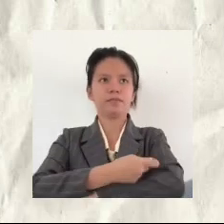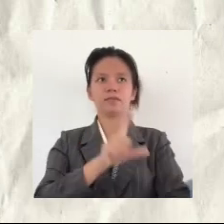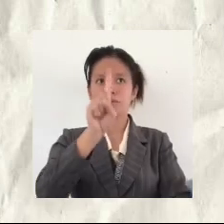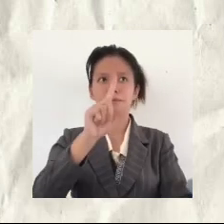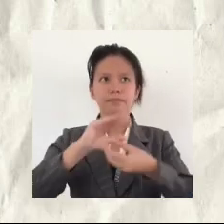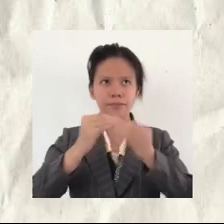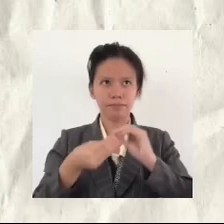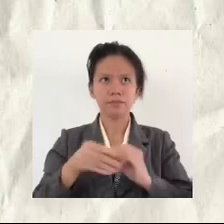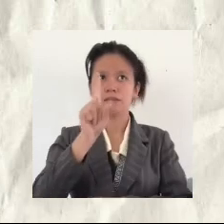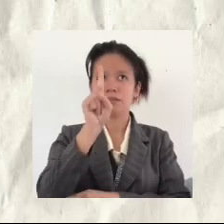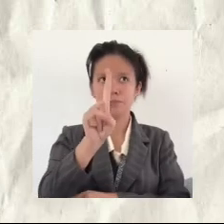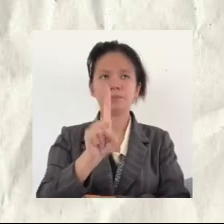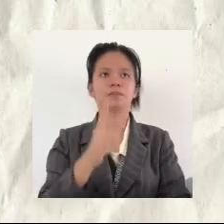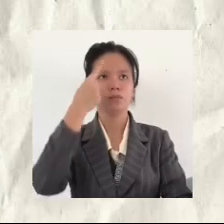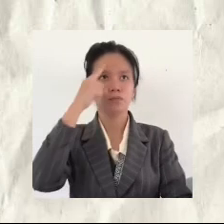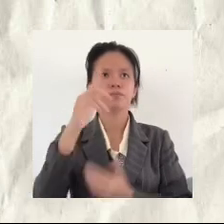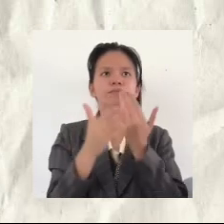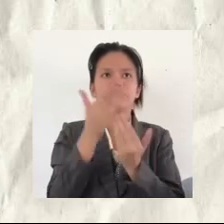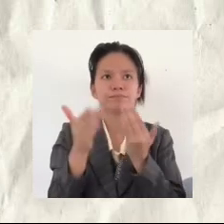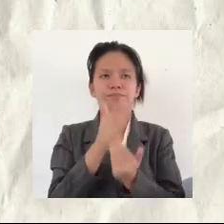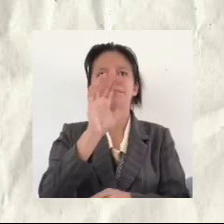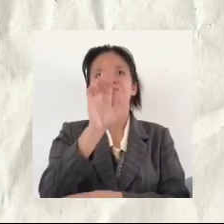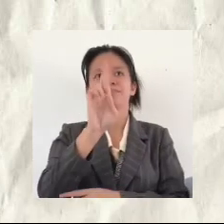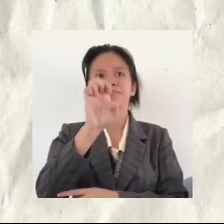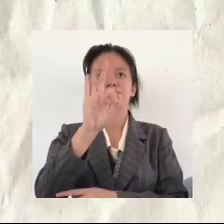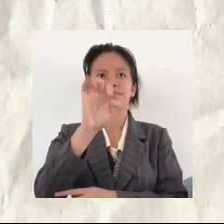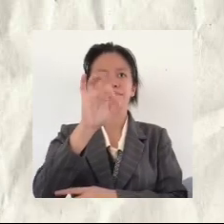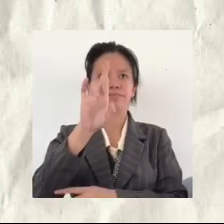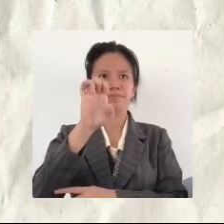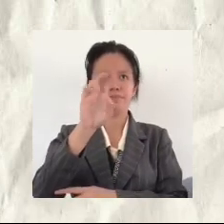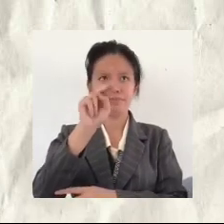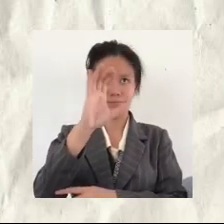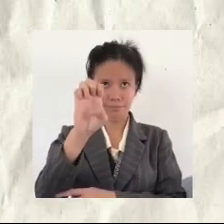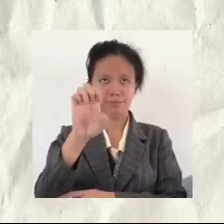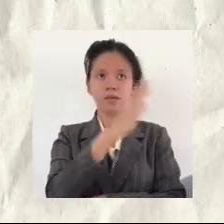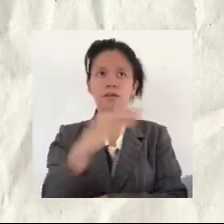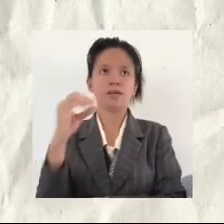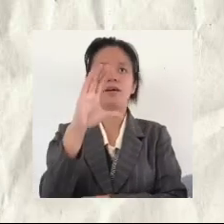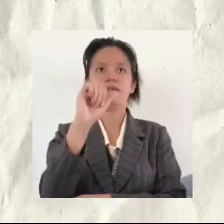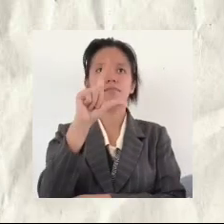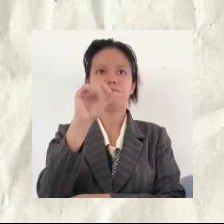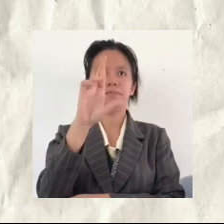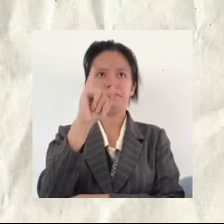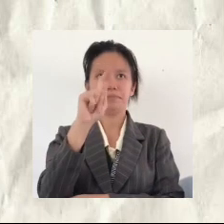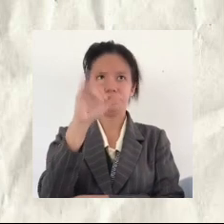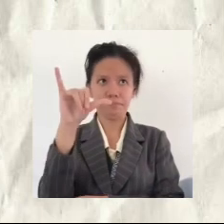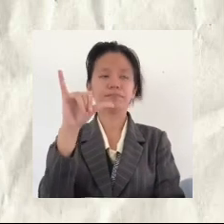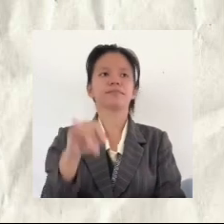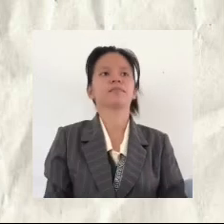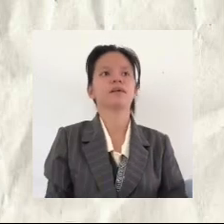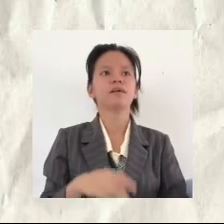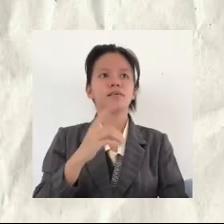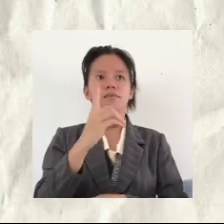section presents the key findings of the study based on the research questions or objectives. Data are shown using